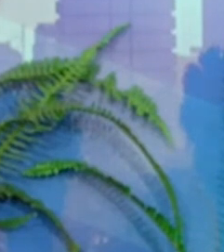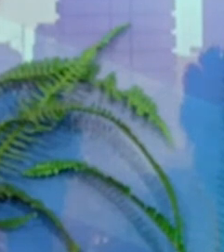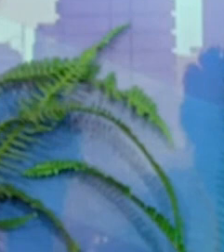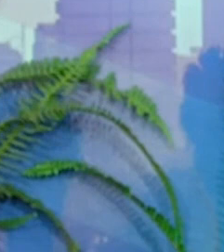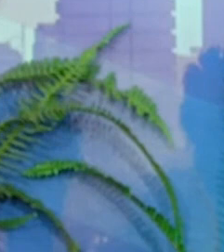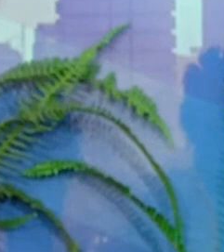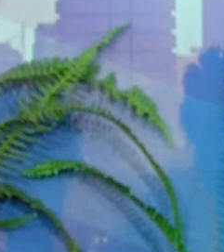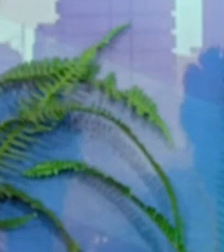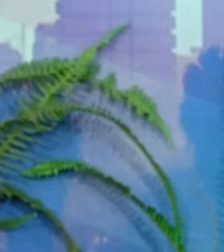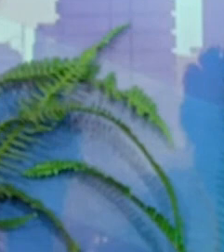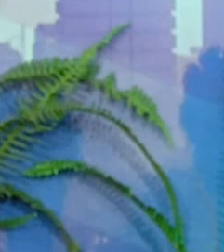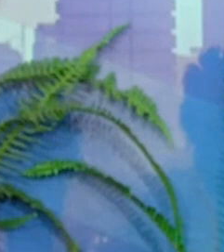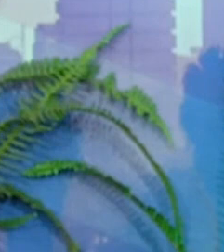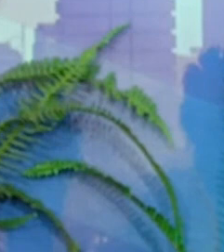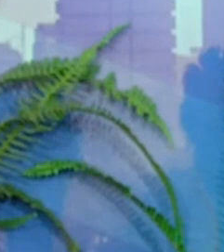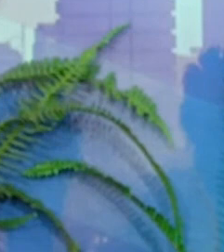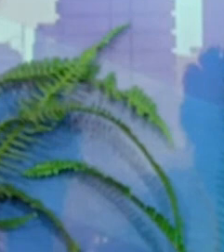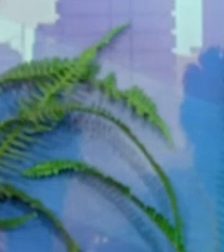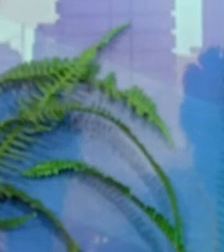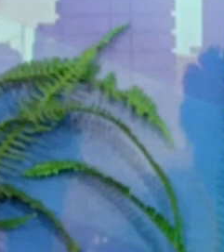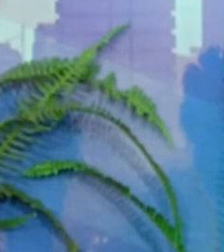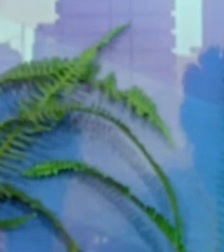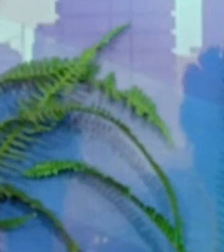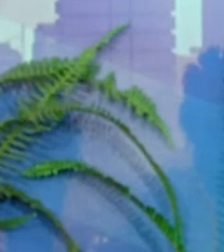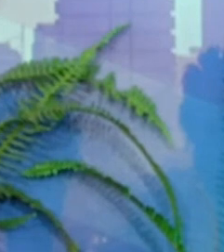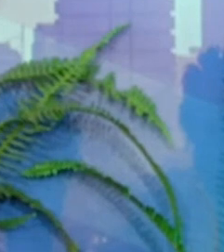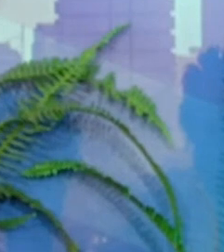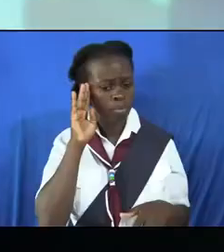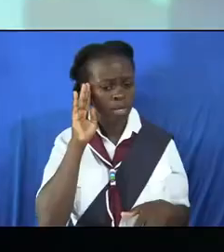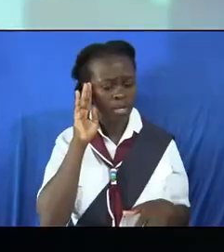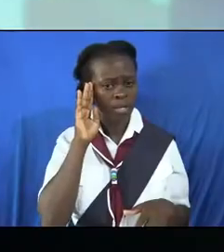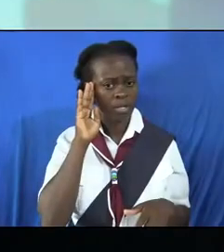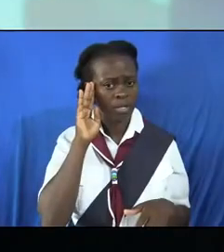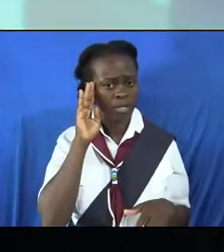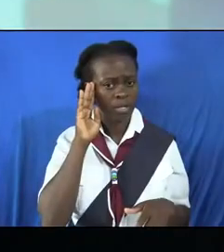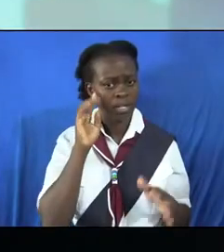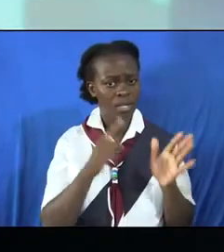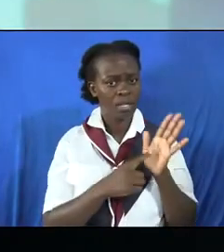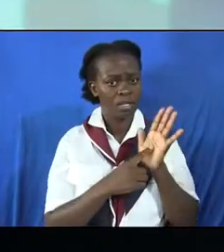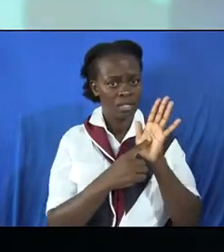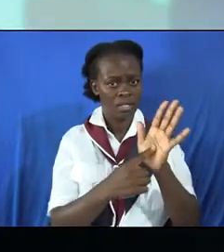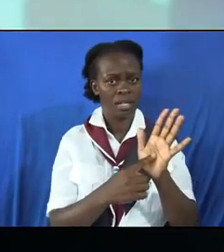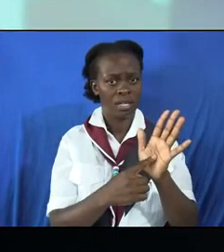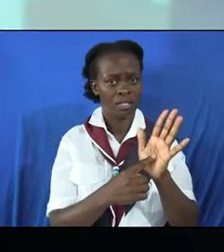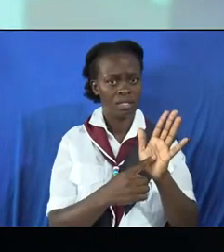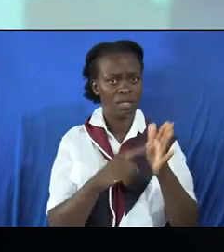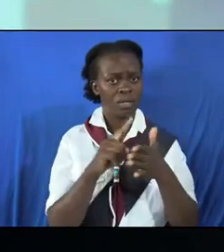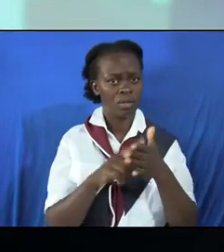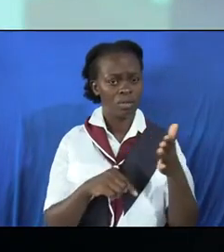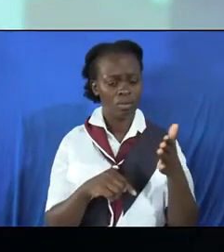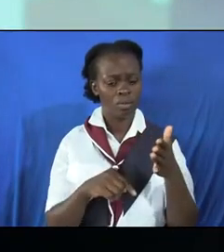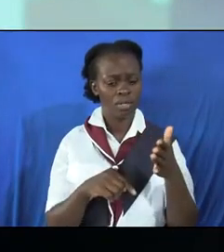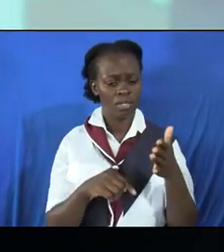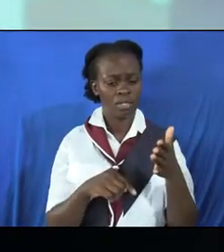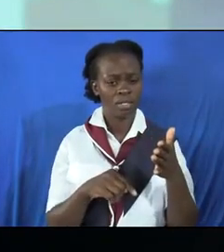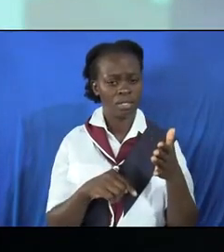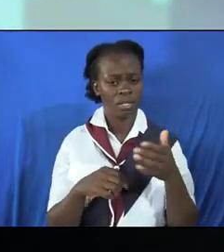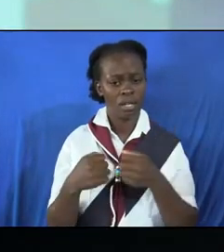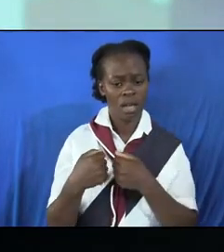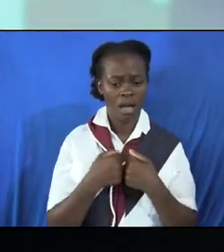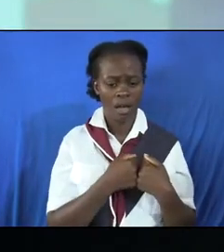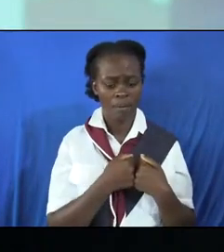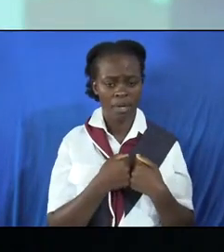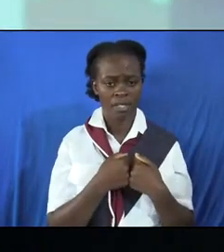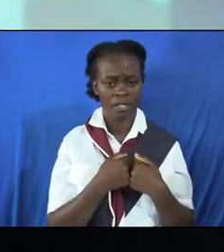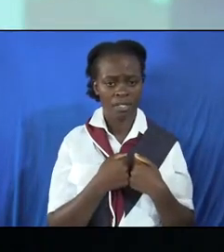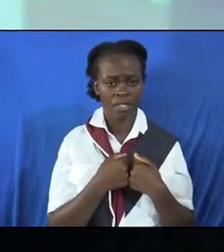an accident may occur, leading to deaths or injuries of the driver and also to other people. The driver